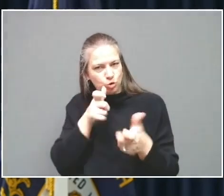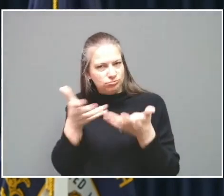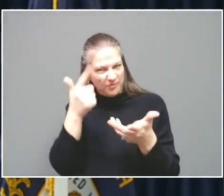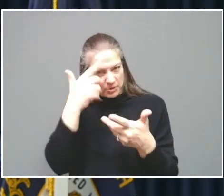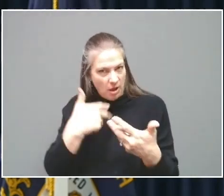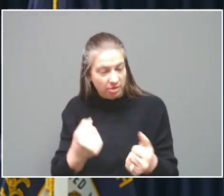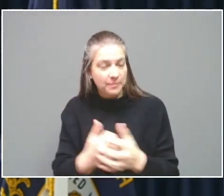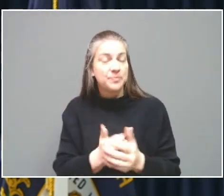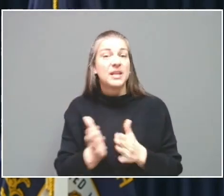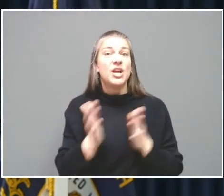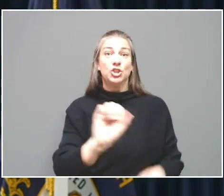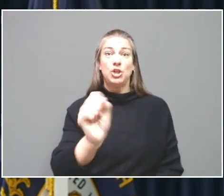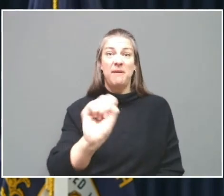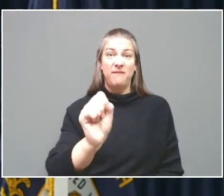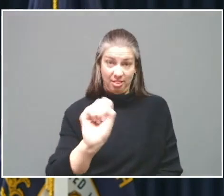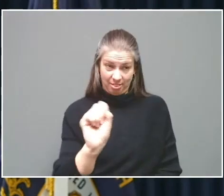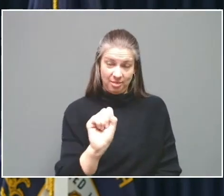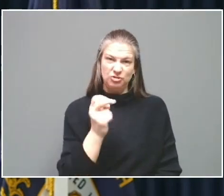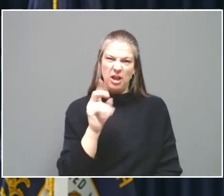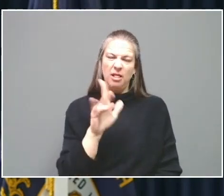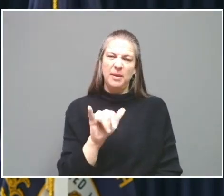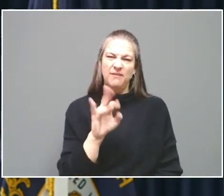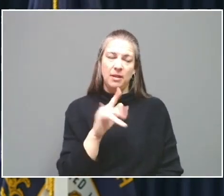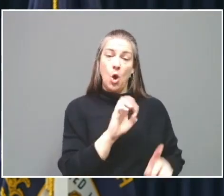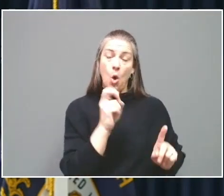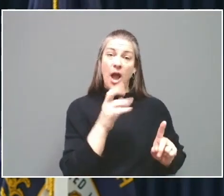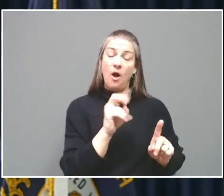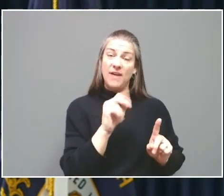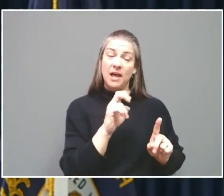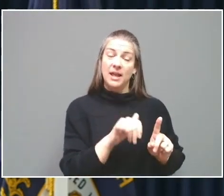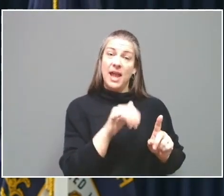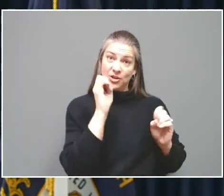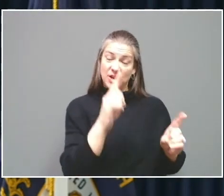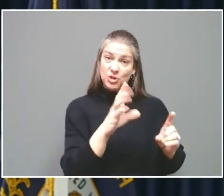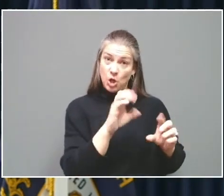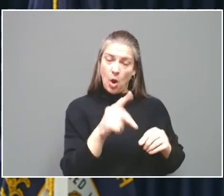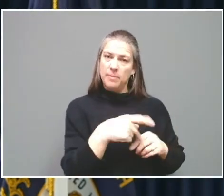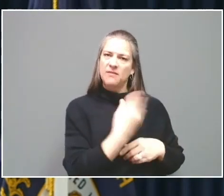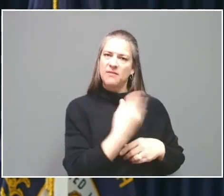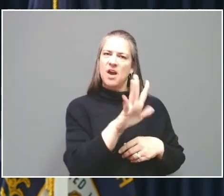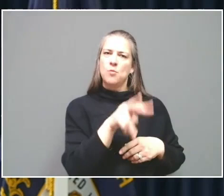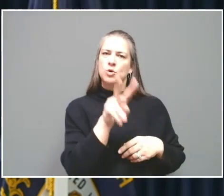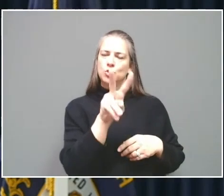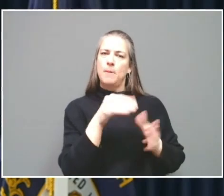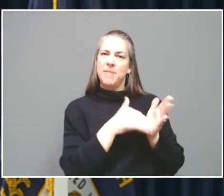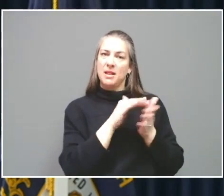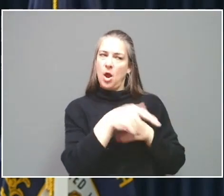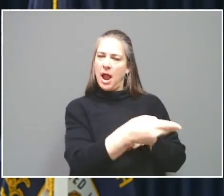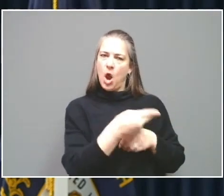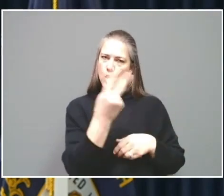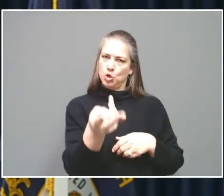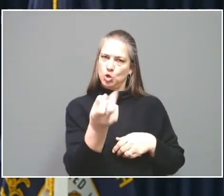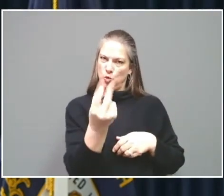the Ohio Valley Educational Cooperative was awarded $5.2 million over 5 years to hire 12 new certified